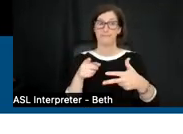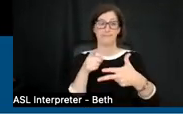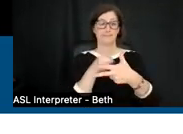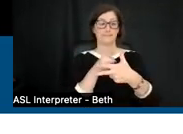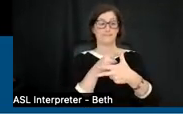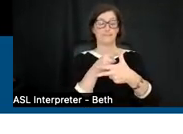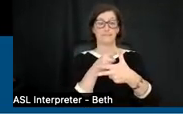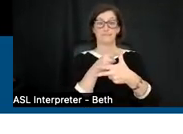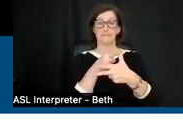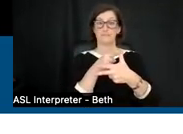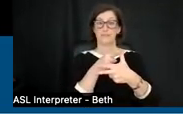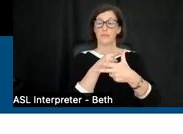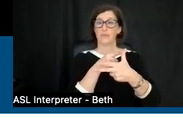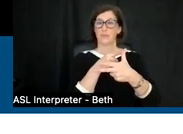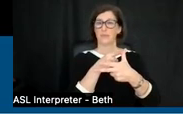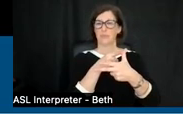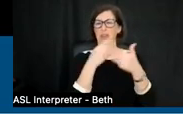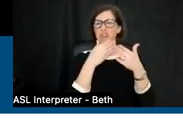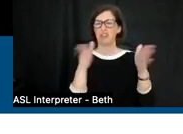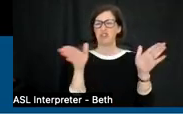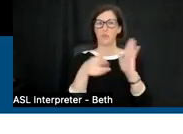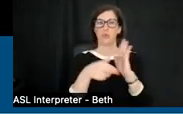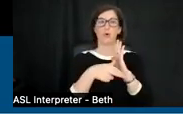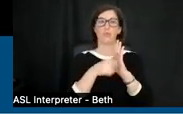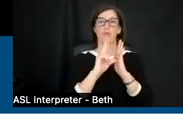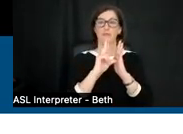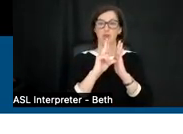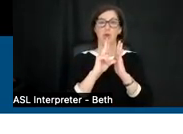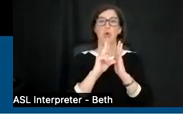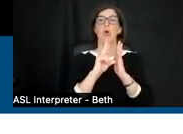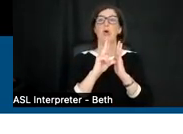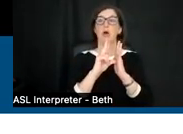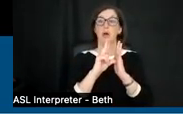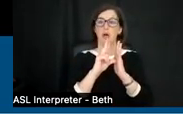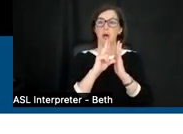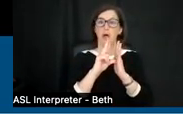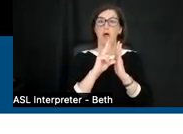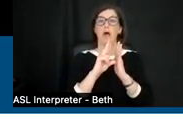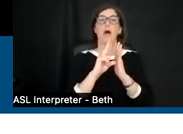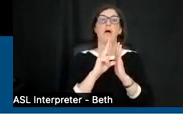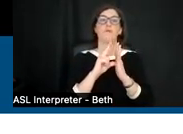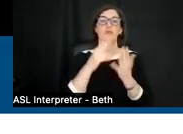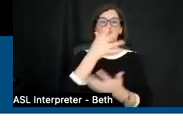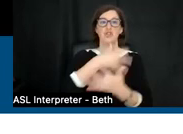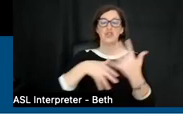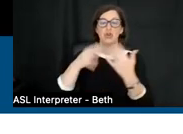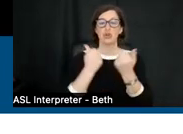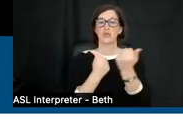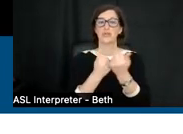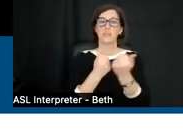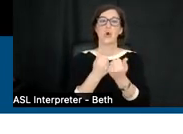will be an overview of the mental health and psychosocial support